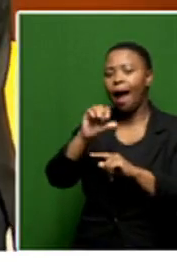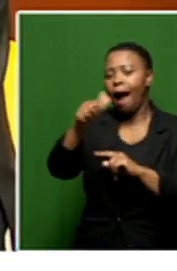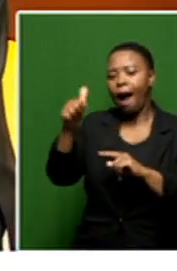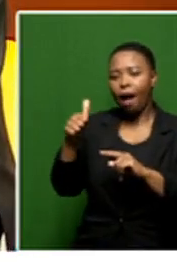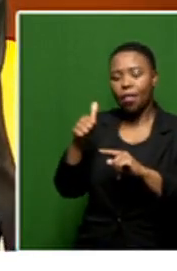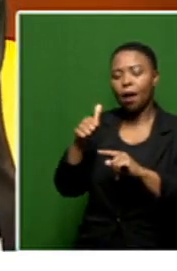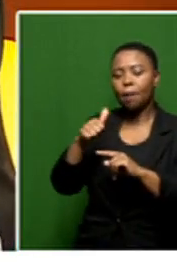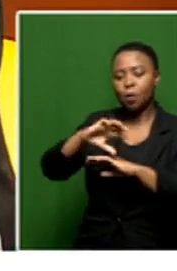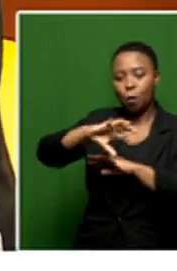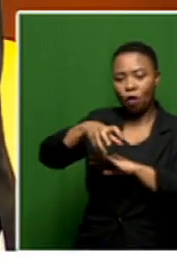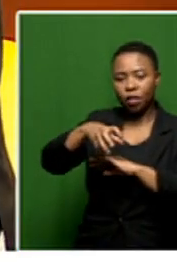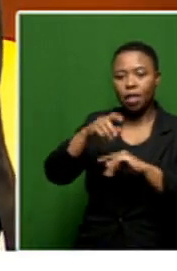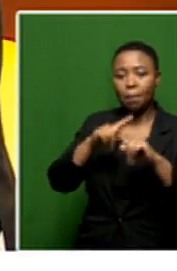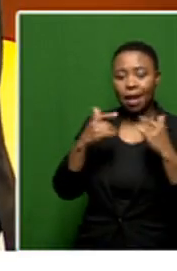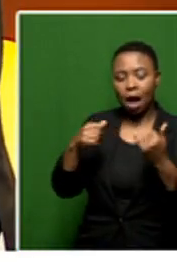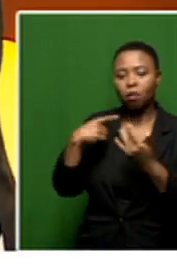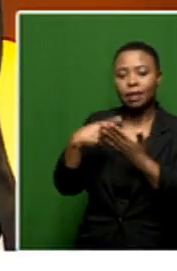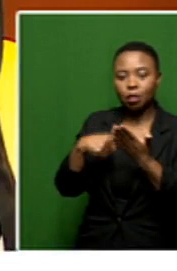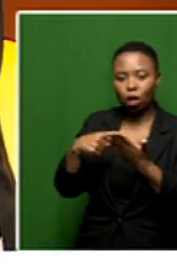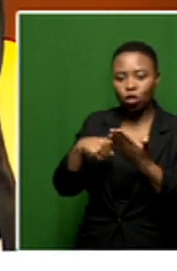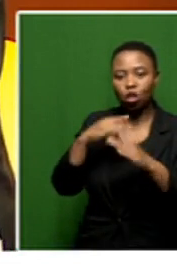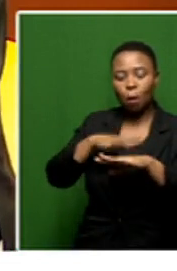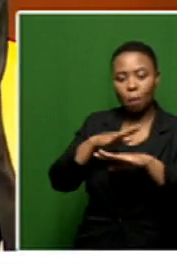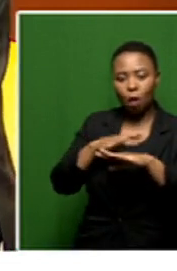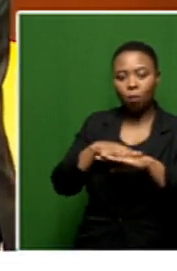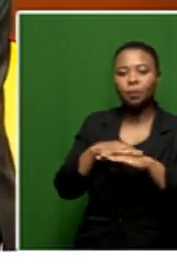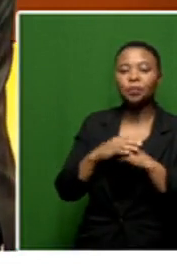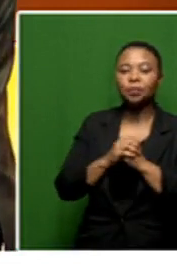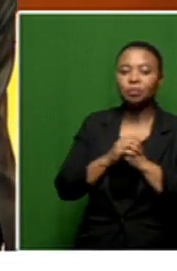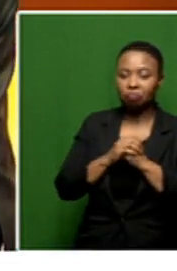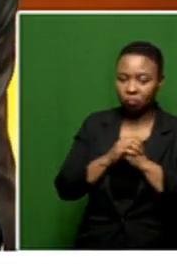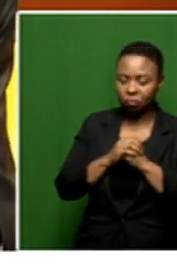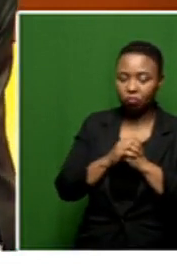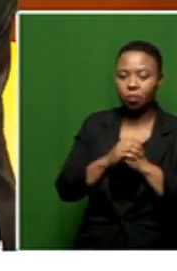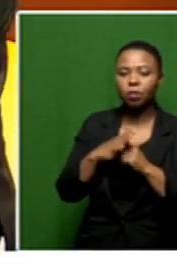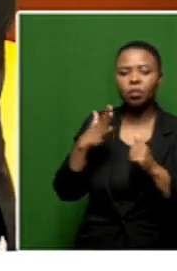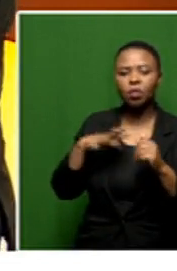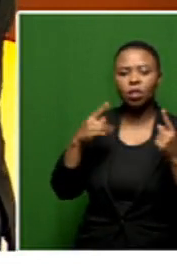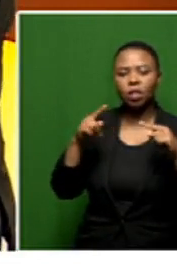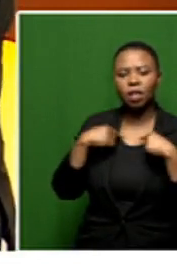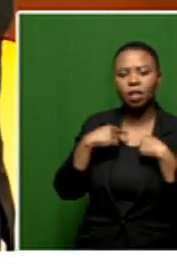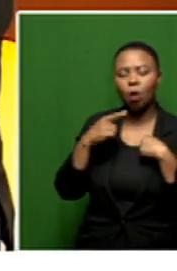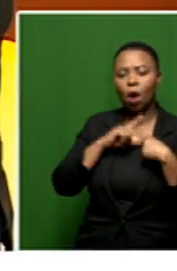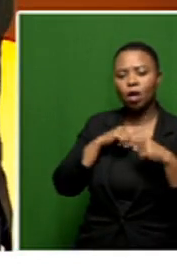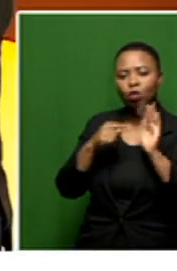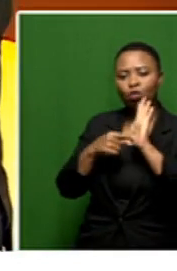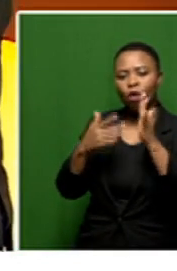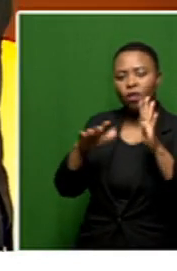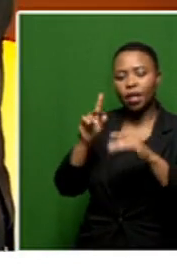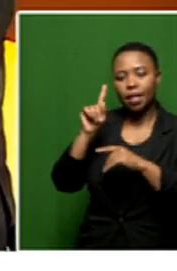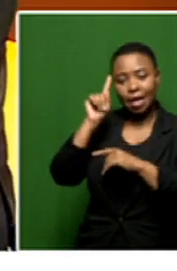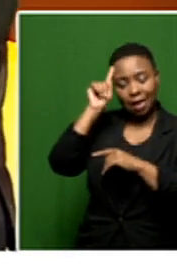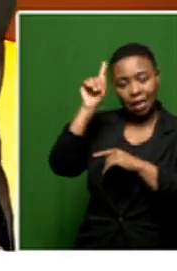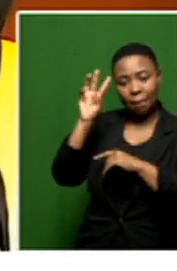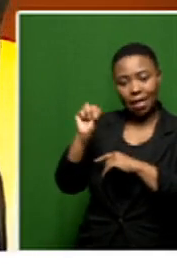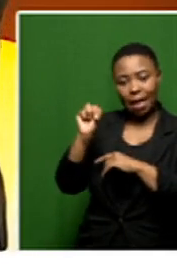provinces, but for the purposes of the discussion I'm about to have in a short while, I just want us to, then you did show us the Nelson